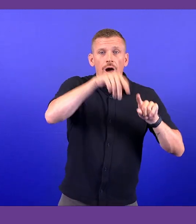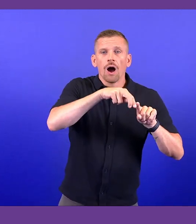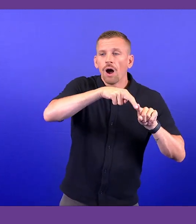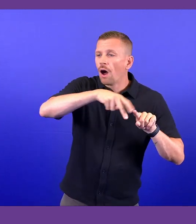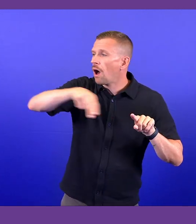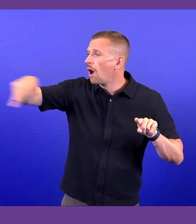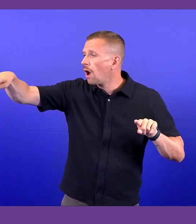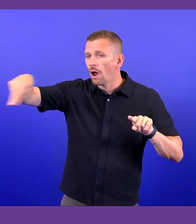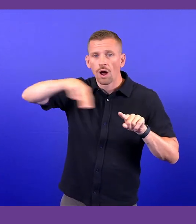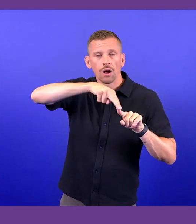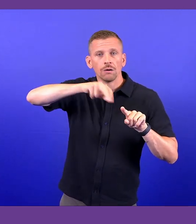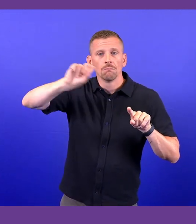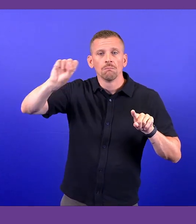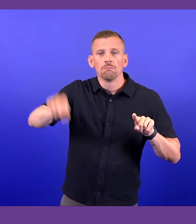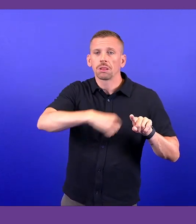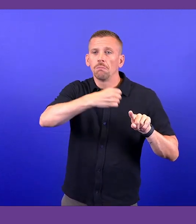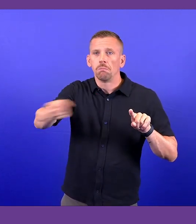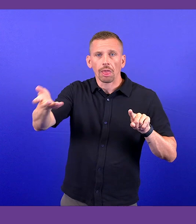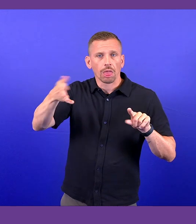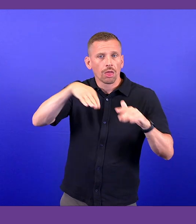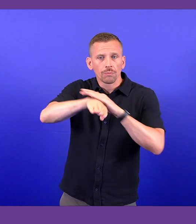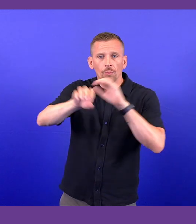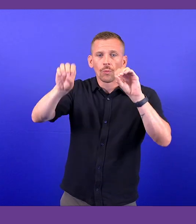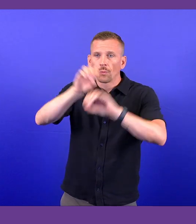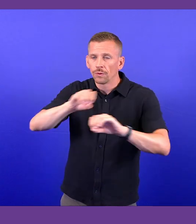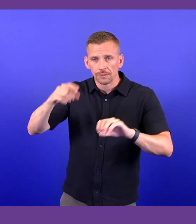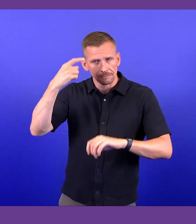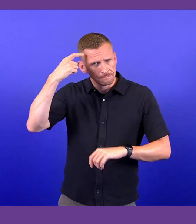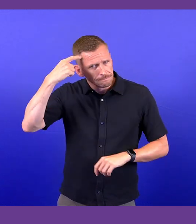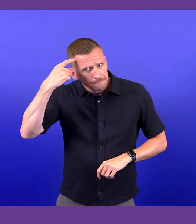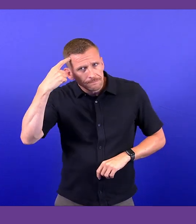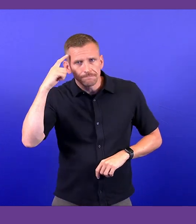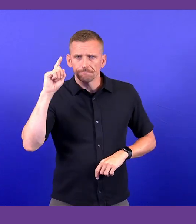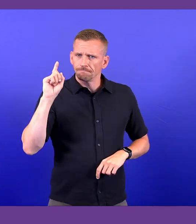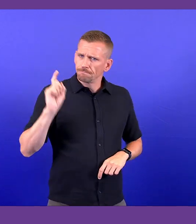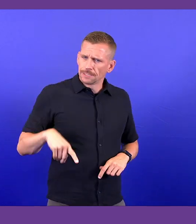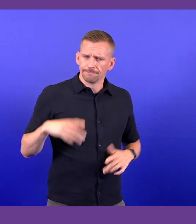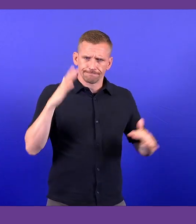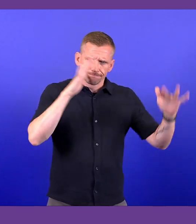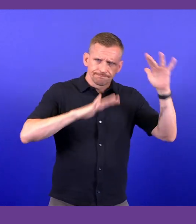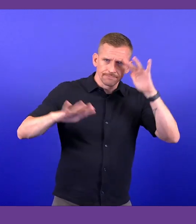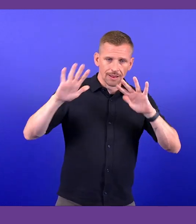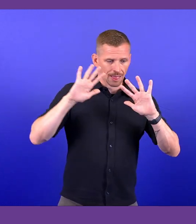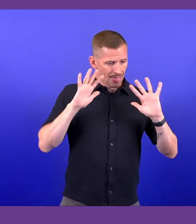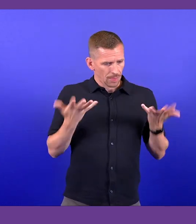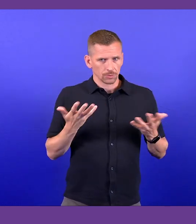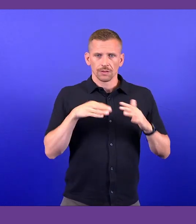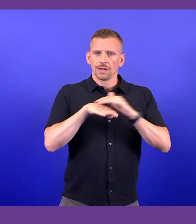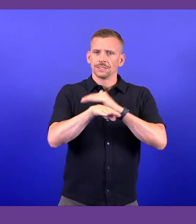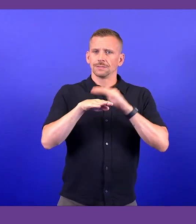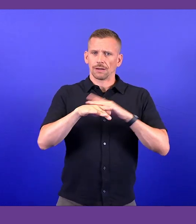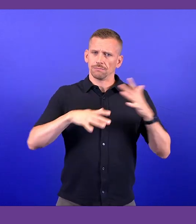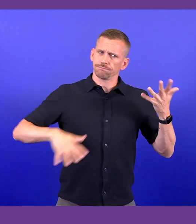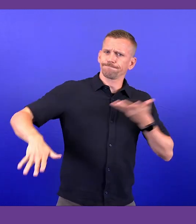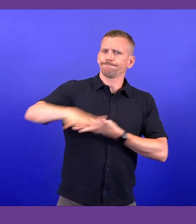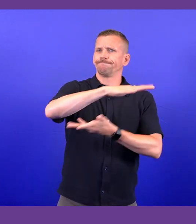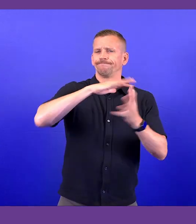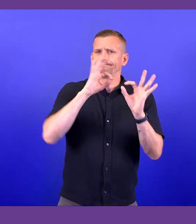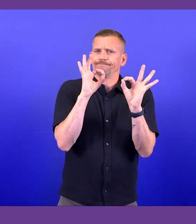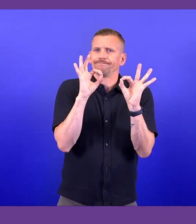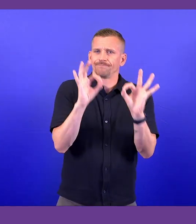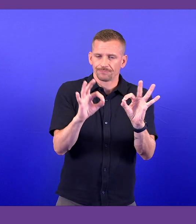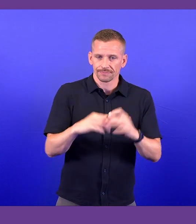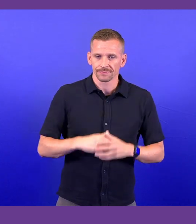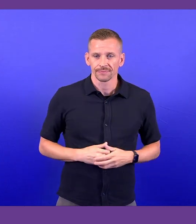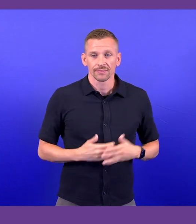will be hopefully discussed also in UITP working group on accessibility. Thank you so much. We have only a few minutes left, but let me see if there are other... Oh,